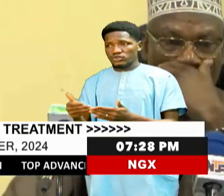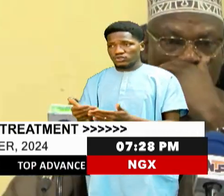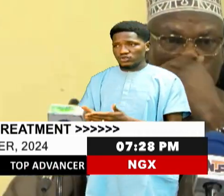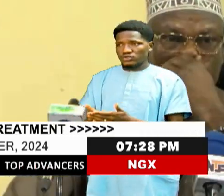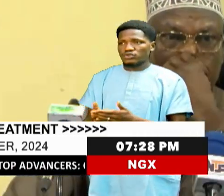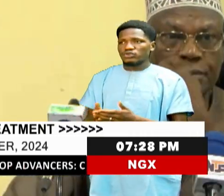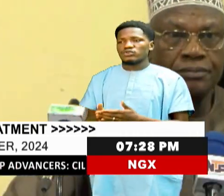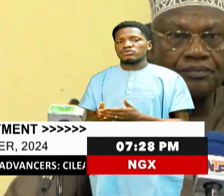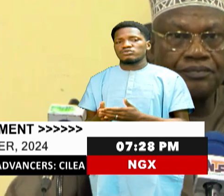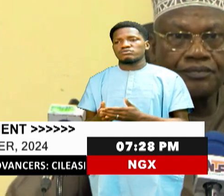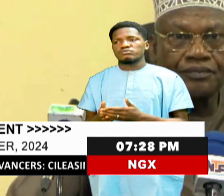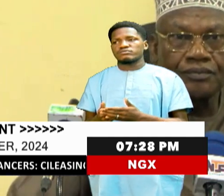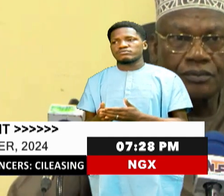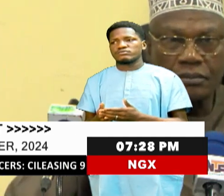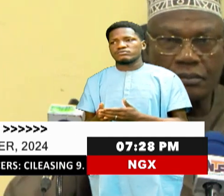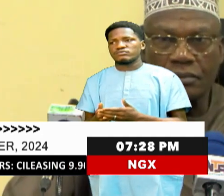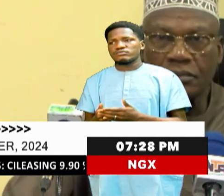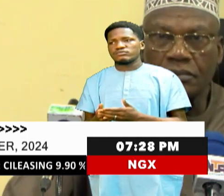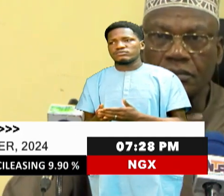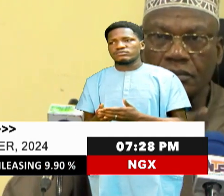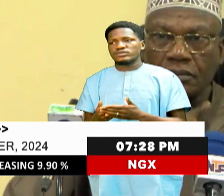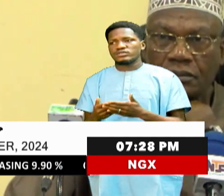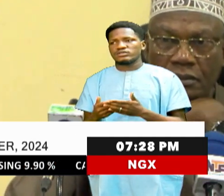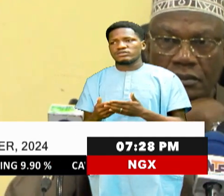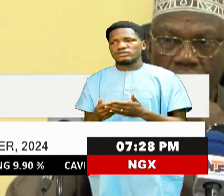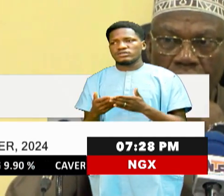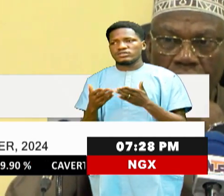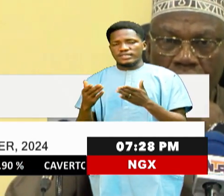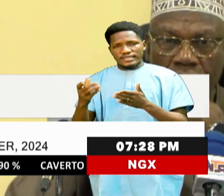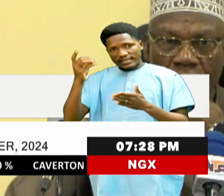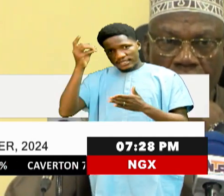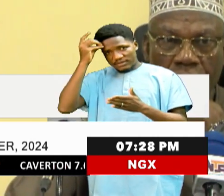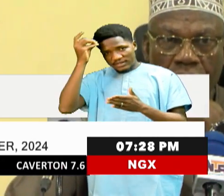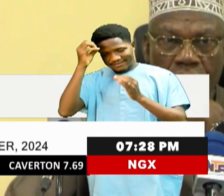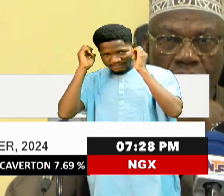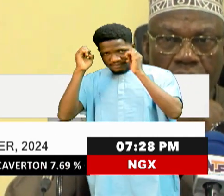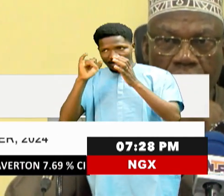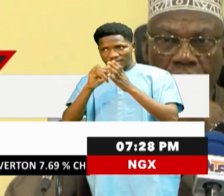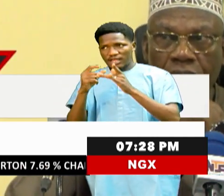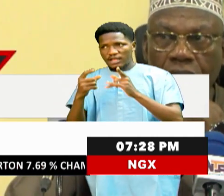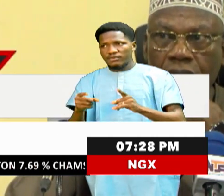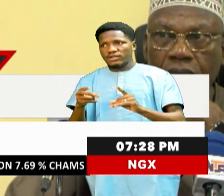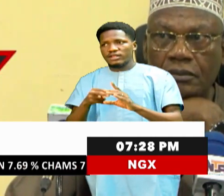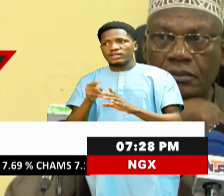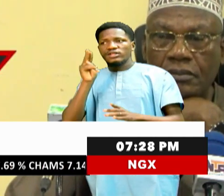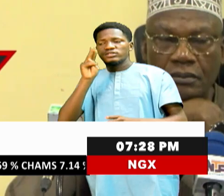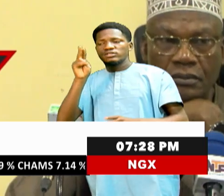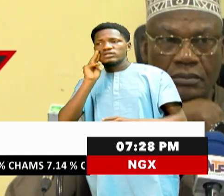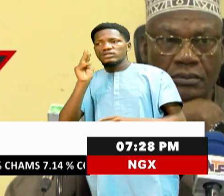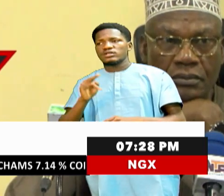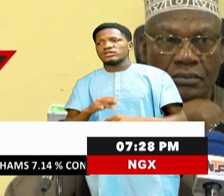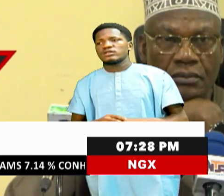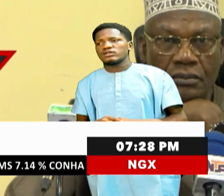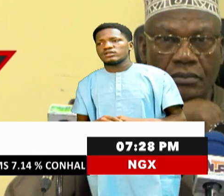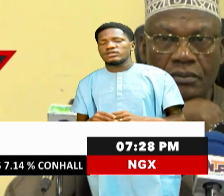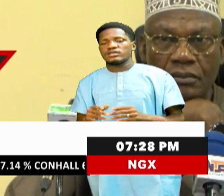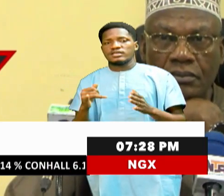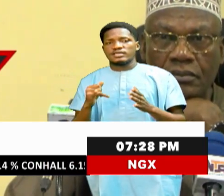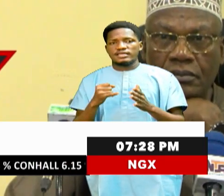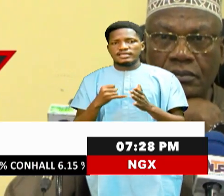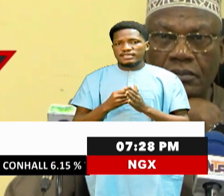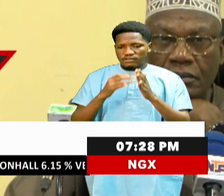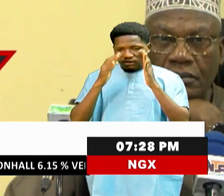Basic education. This is the most democratized kind of curriculum that has happened in Nigeria because it addresses different contexts, different